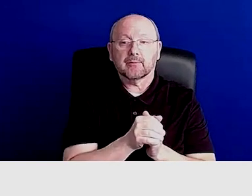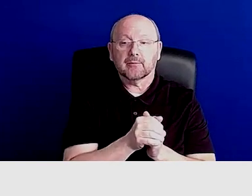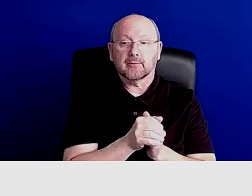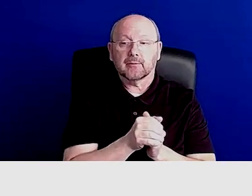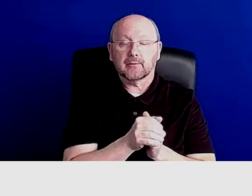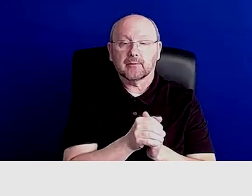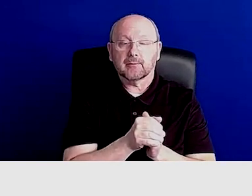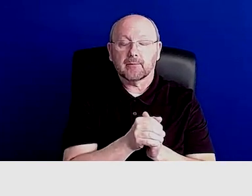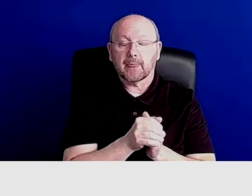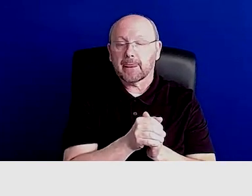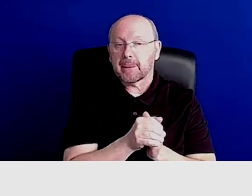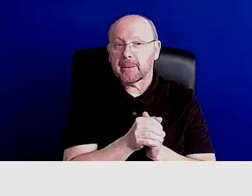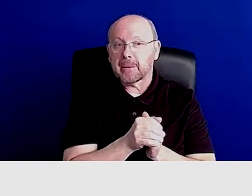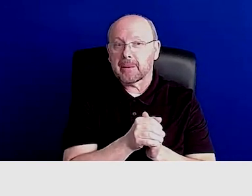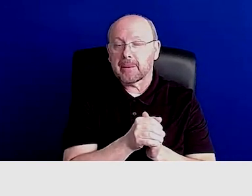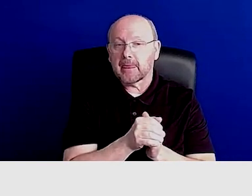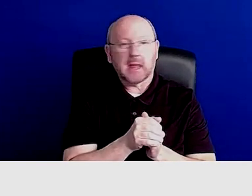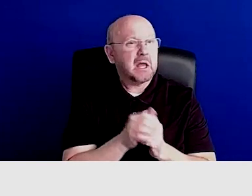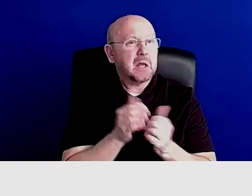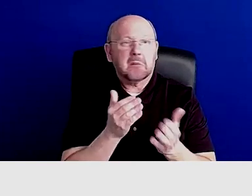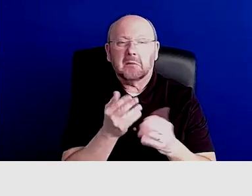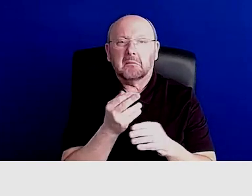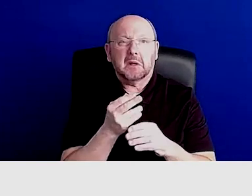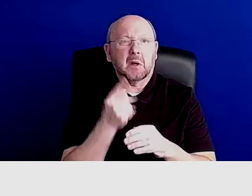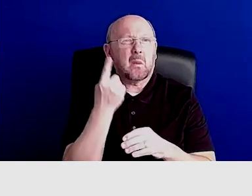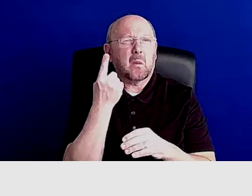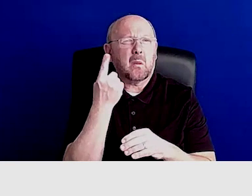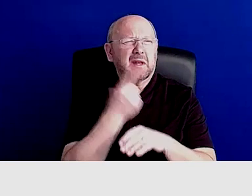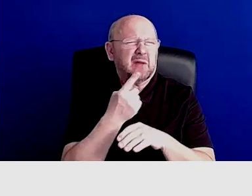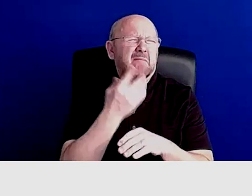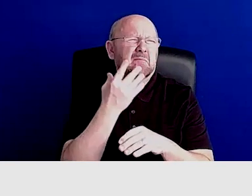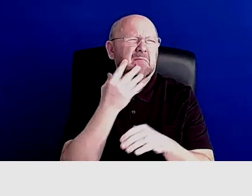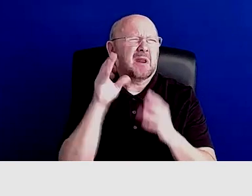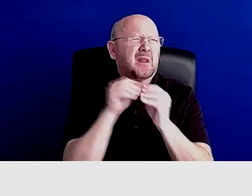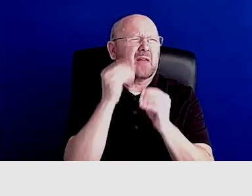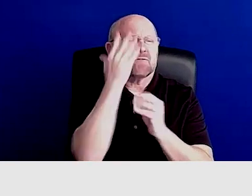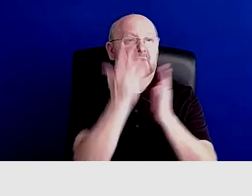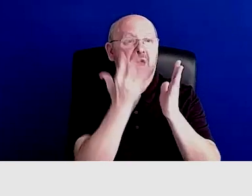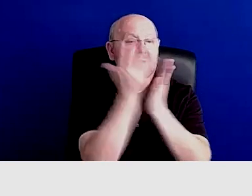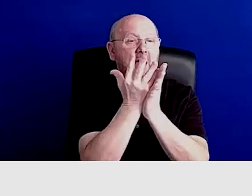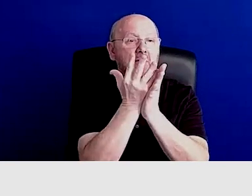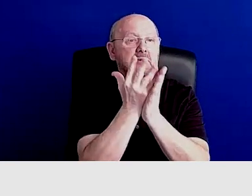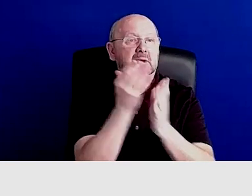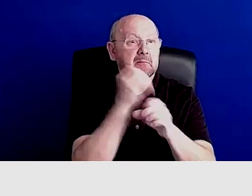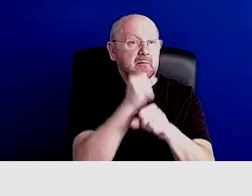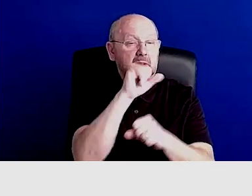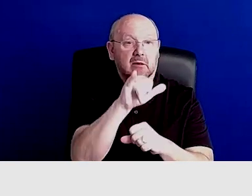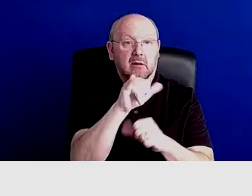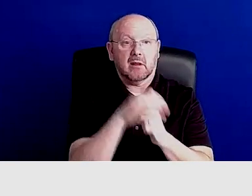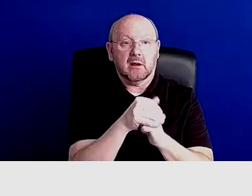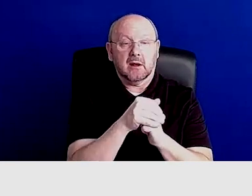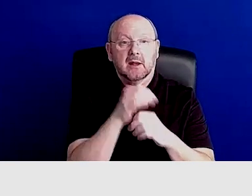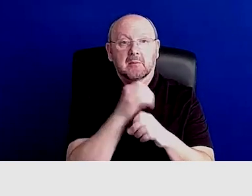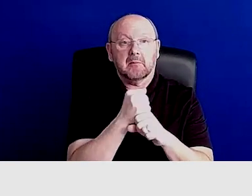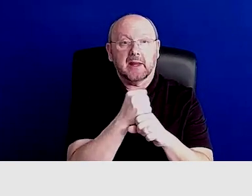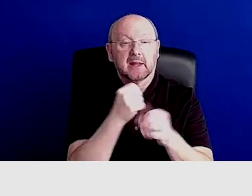a day, like about 5 hours to put it all together. Just making the discussion